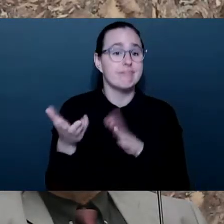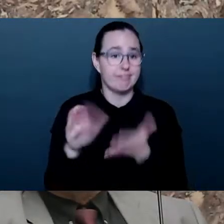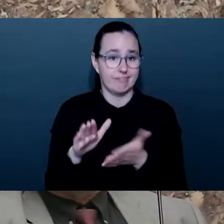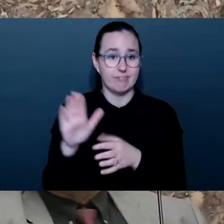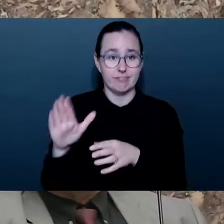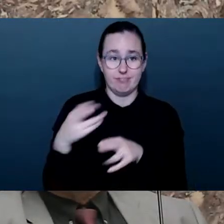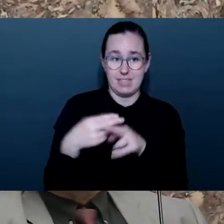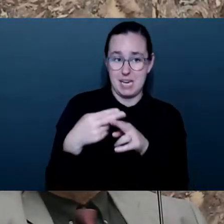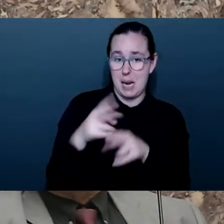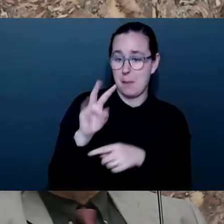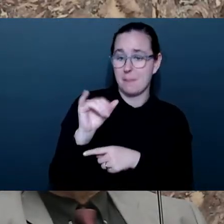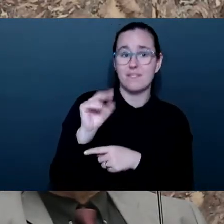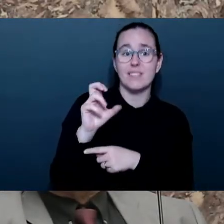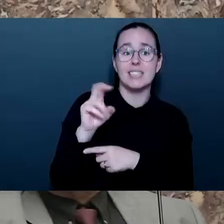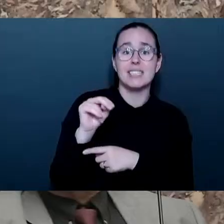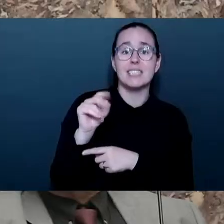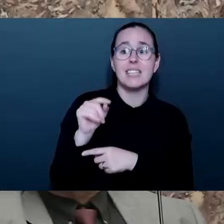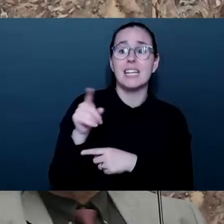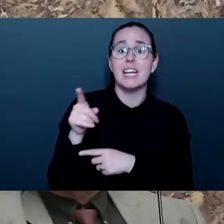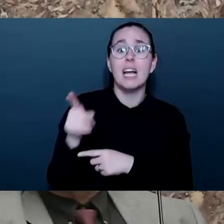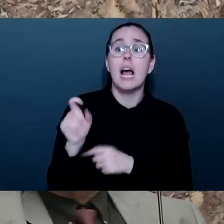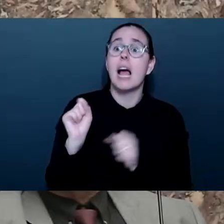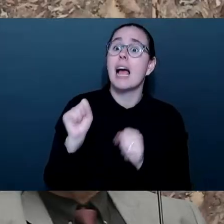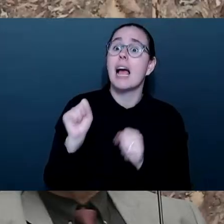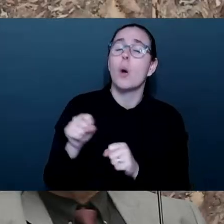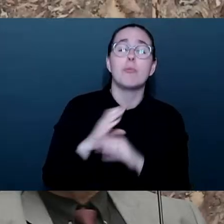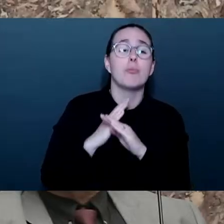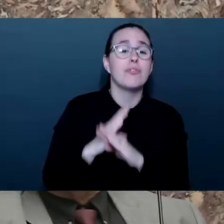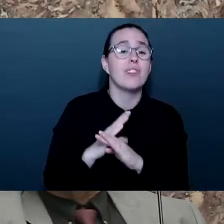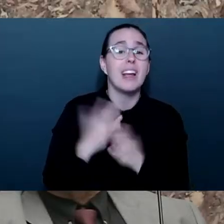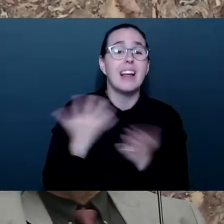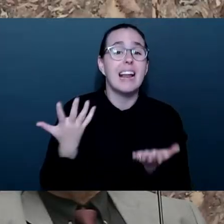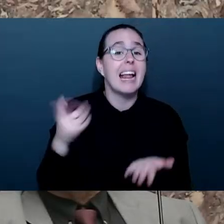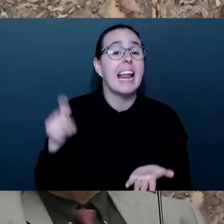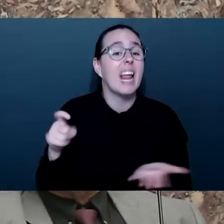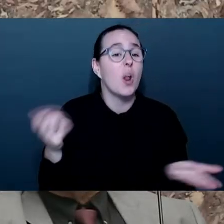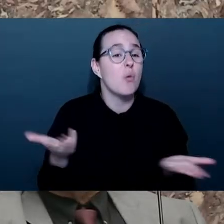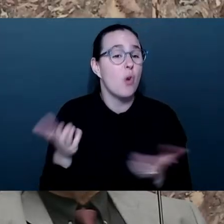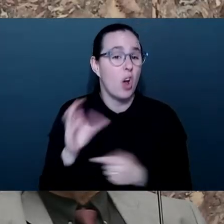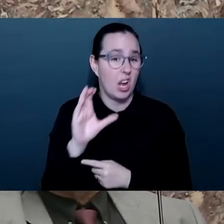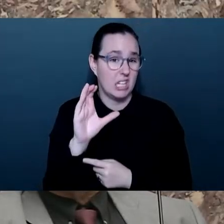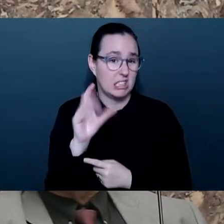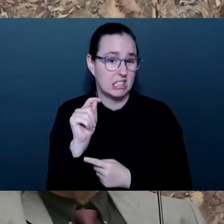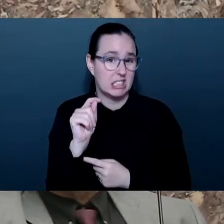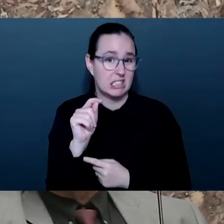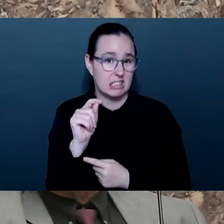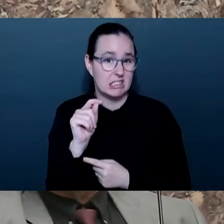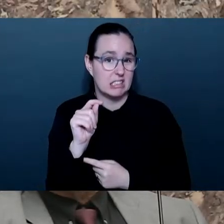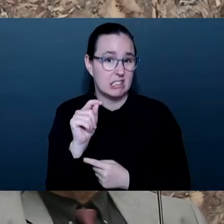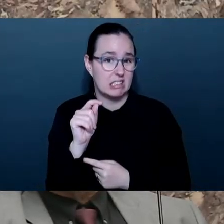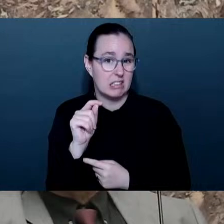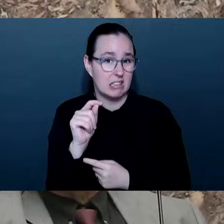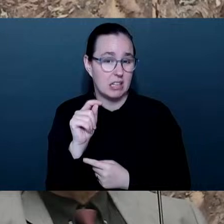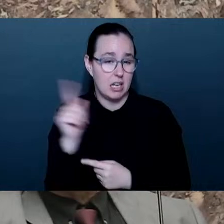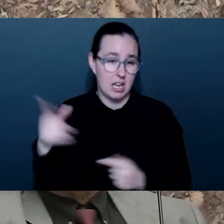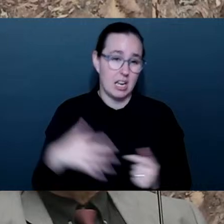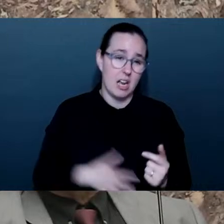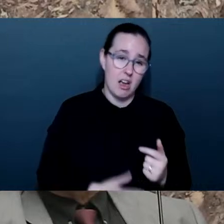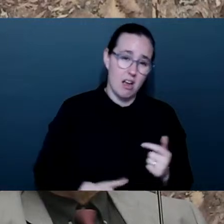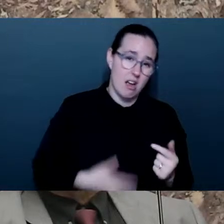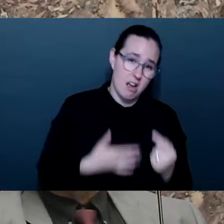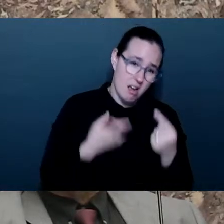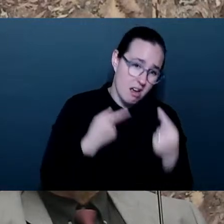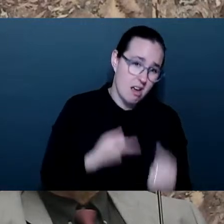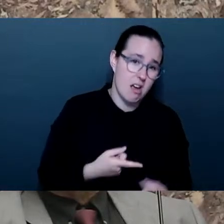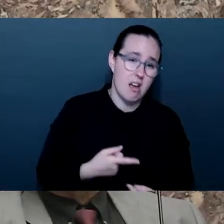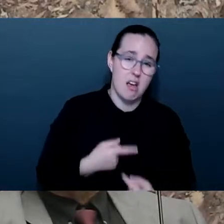He'd suffered from excruciating stomach pain for years. 22 days ago, he returned to the ER, and after 5 hours of sitting there losing color